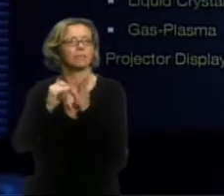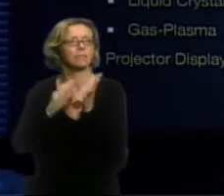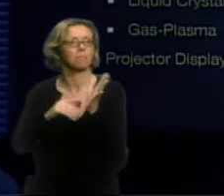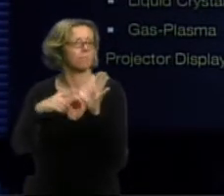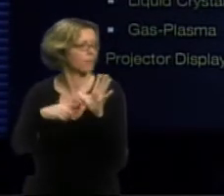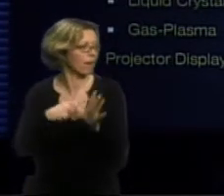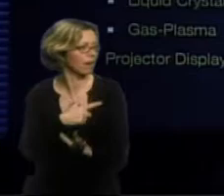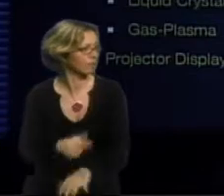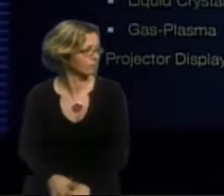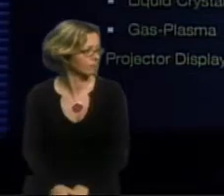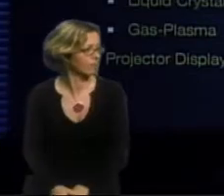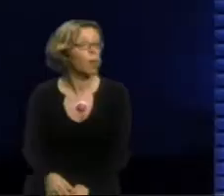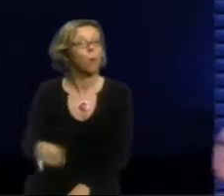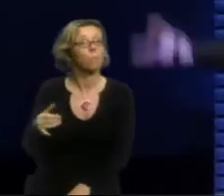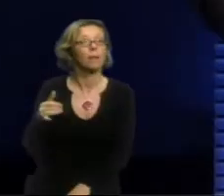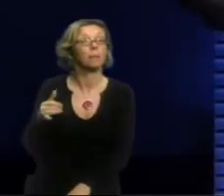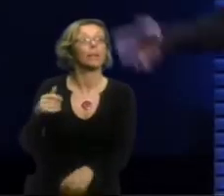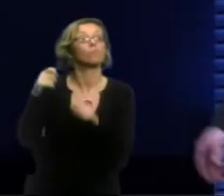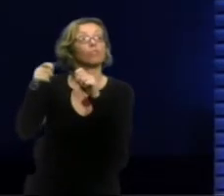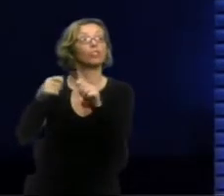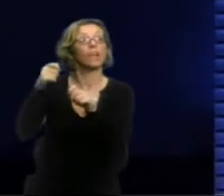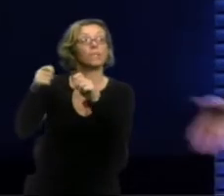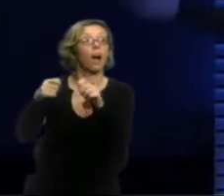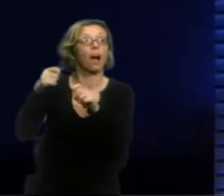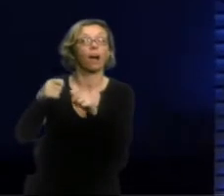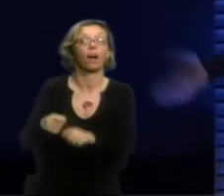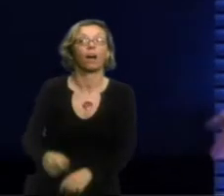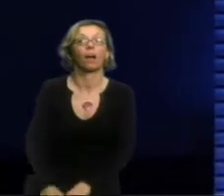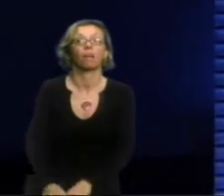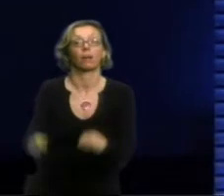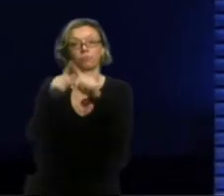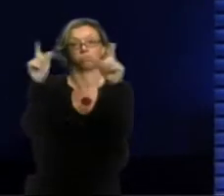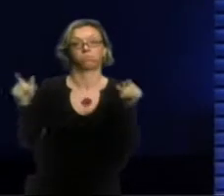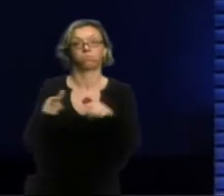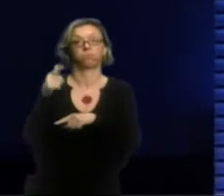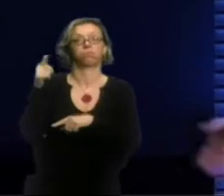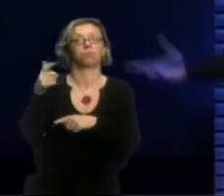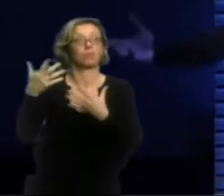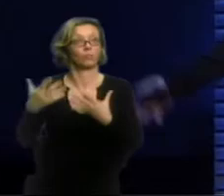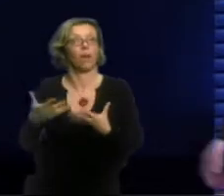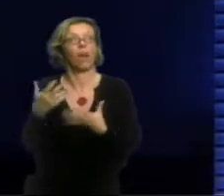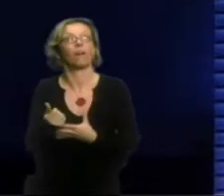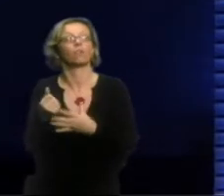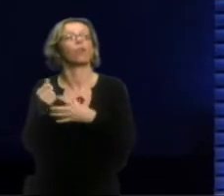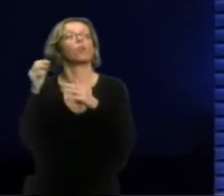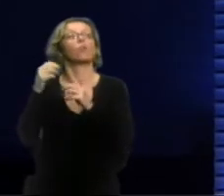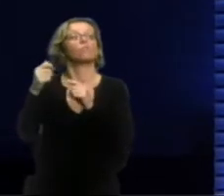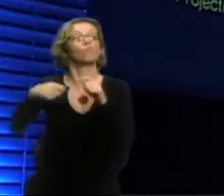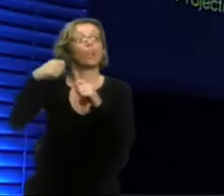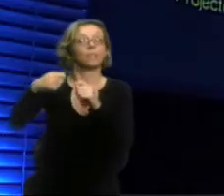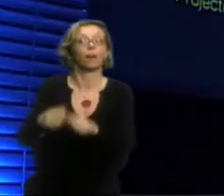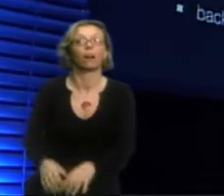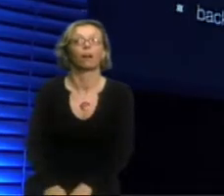And possibly you might be using a projector display. Okay, so the projector, we've got a back projector working in today's presentation, but projecting it onto a